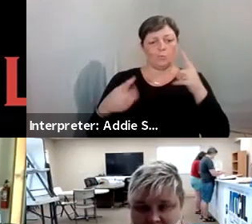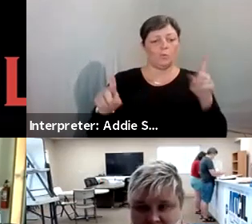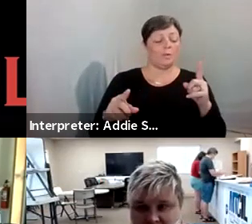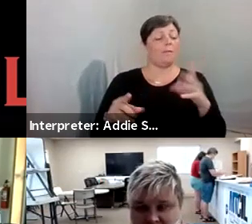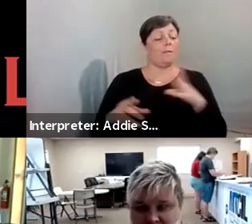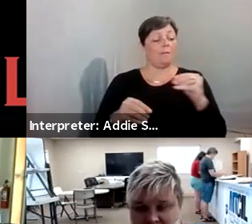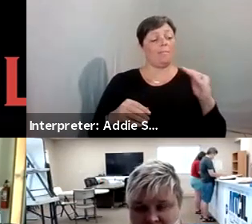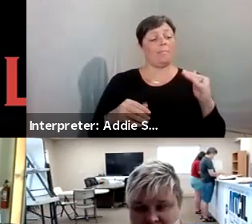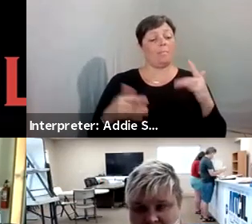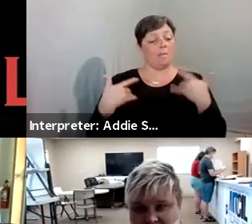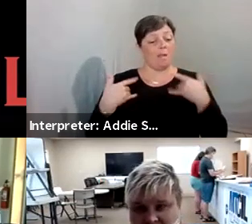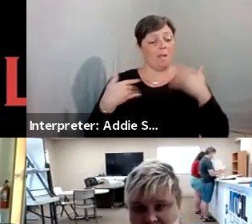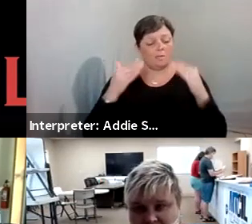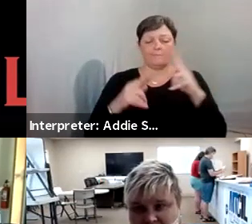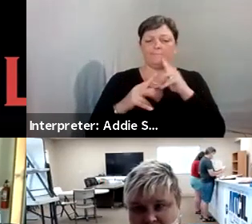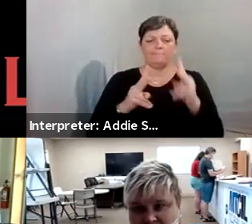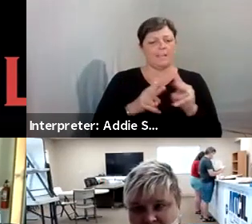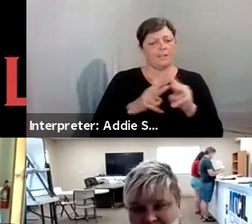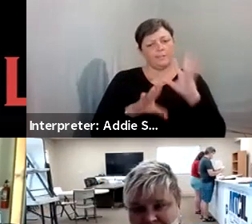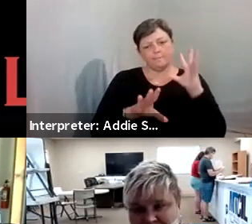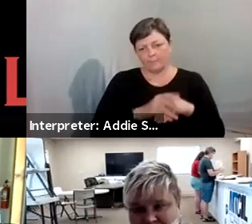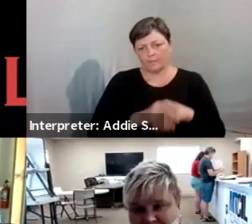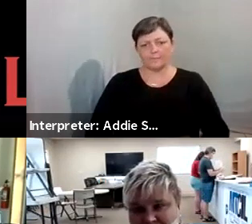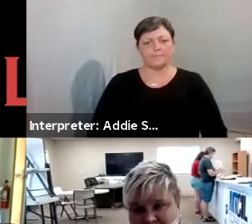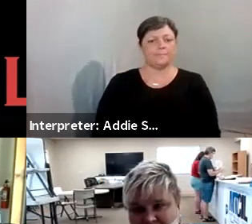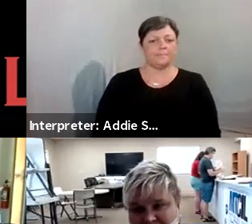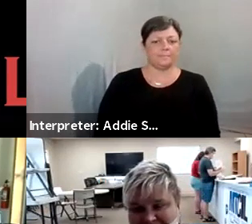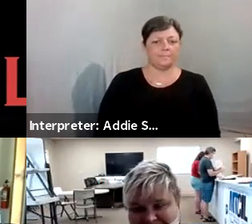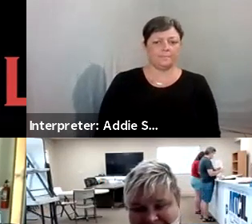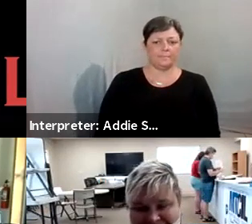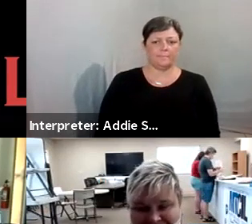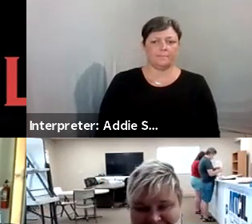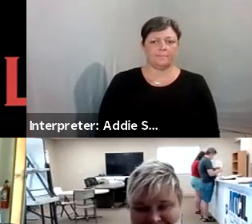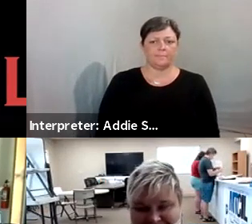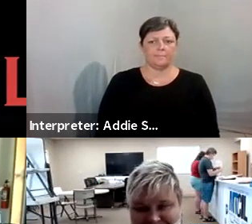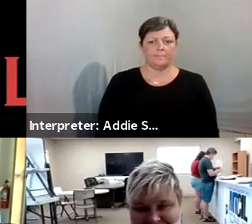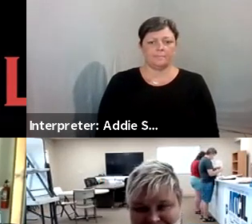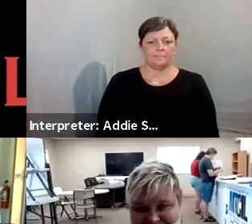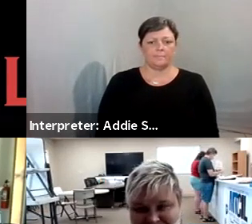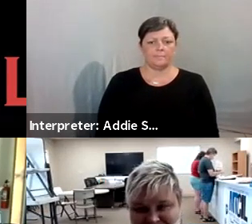adults are very engaged.